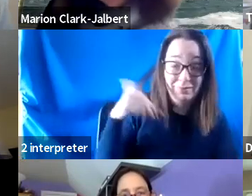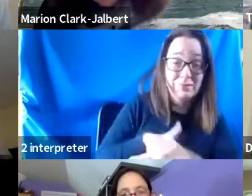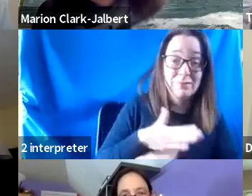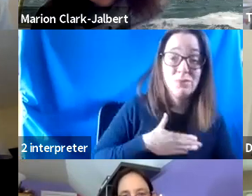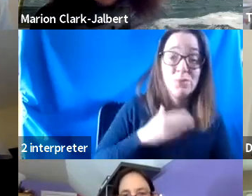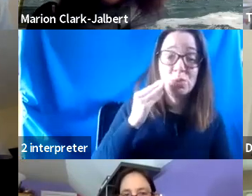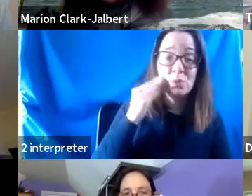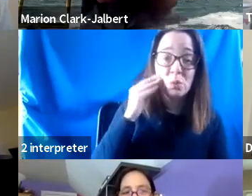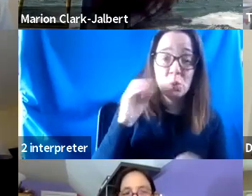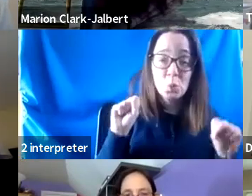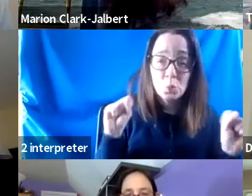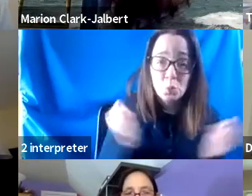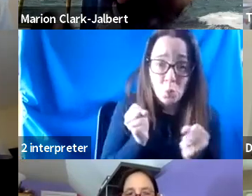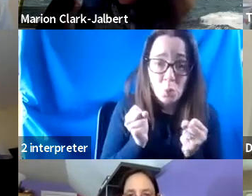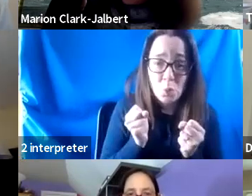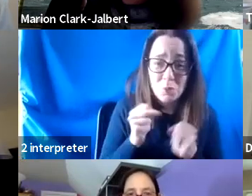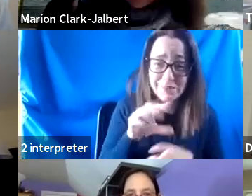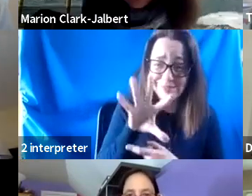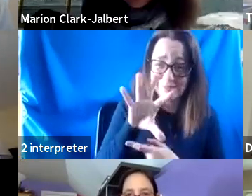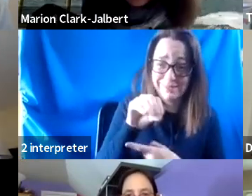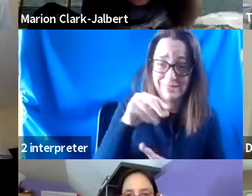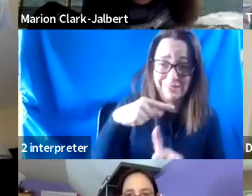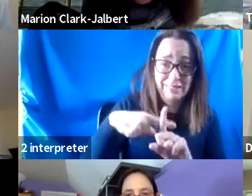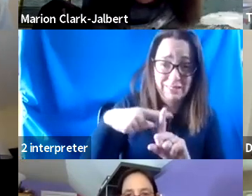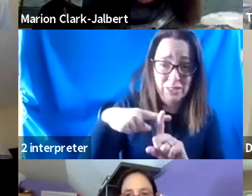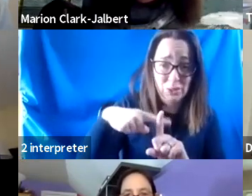the house. It was really, really cold. Yeah, it was really cold.